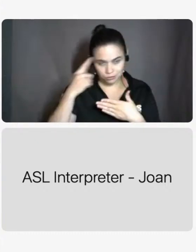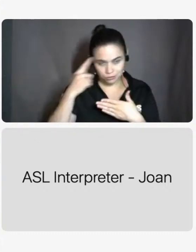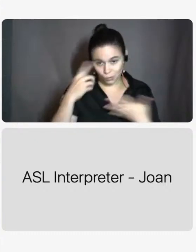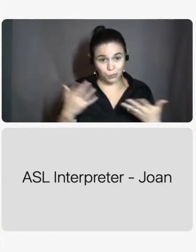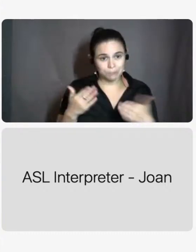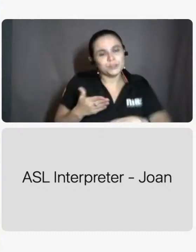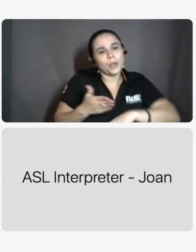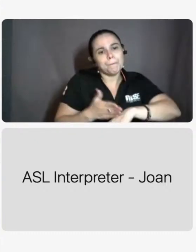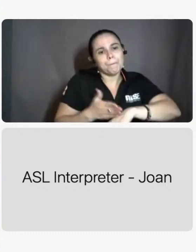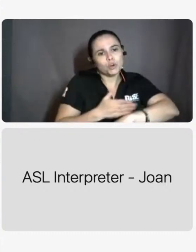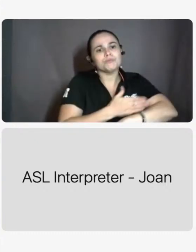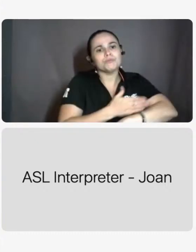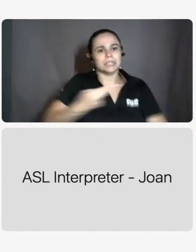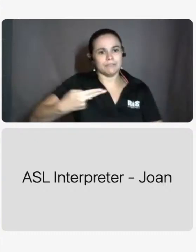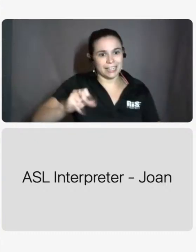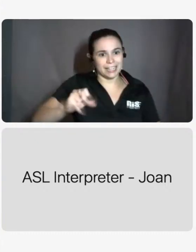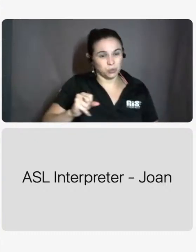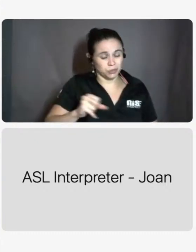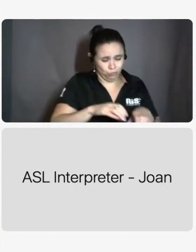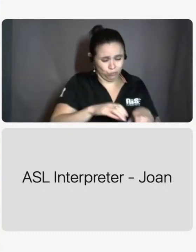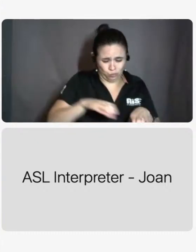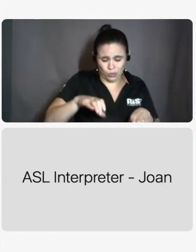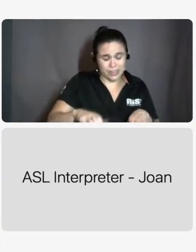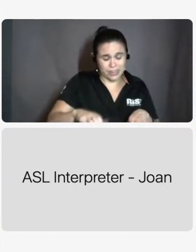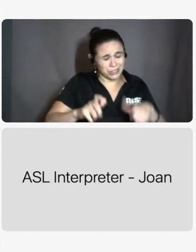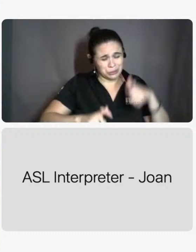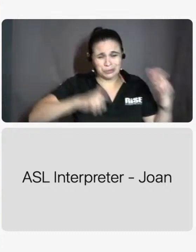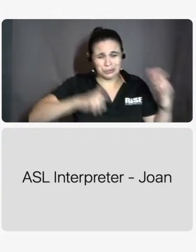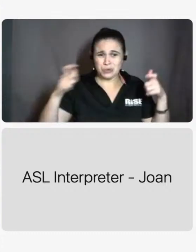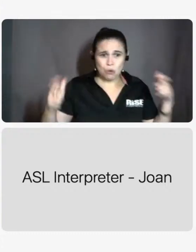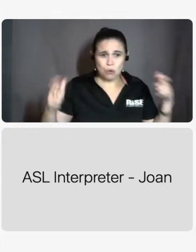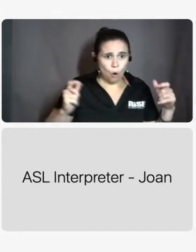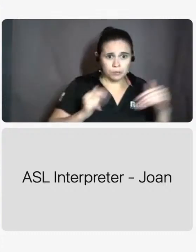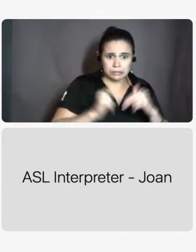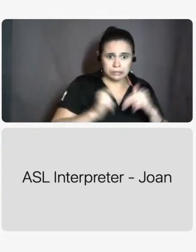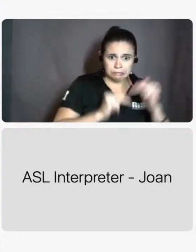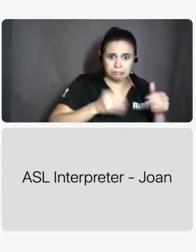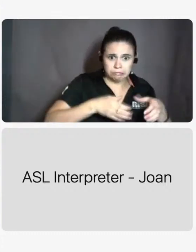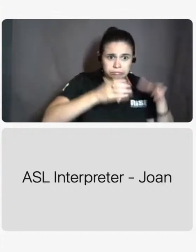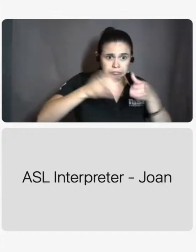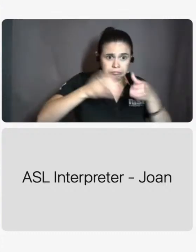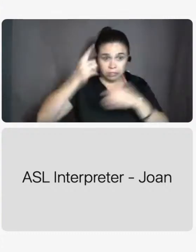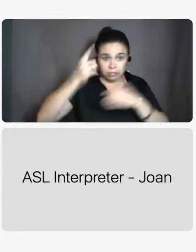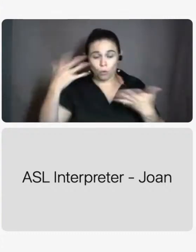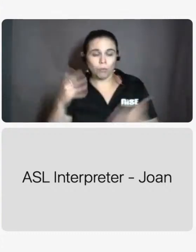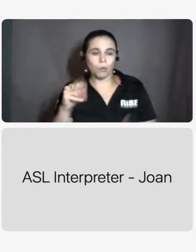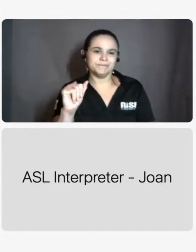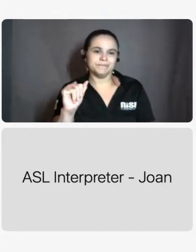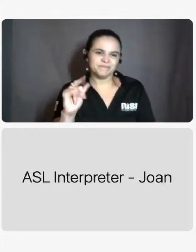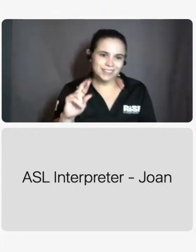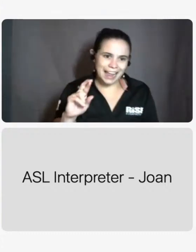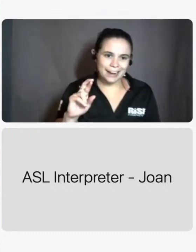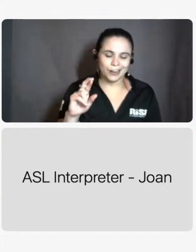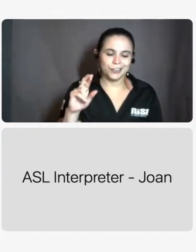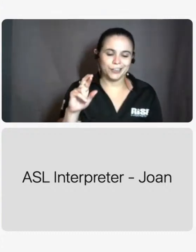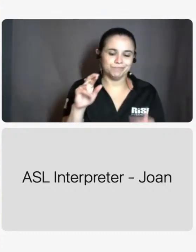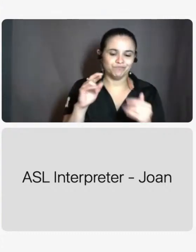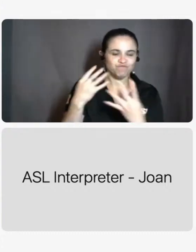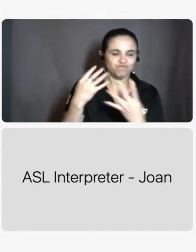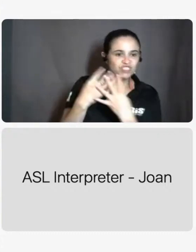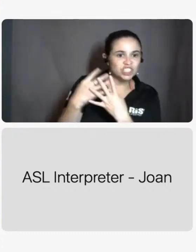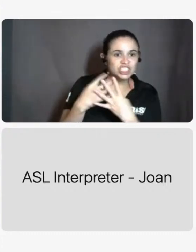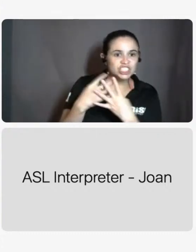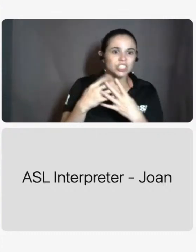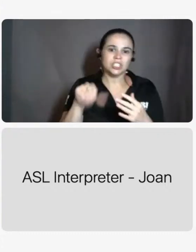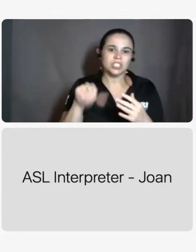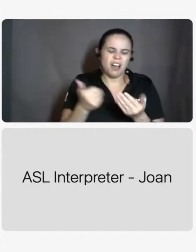project to pay for some air quality filters and other enhancements. But nothing on the scope or frankly,